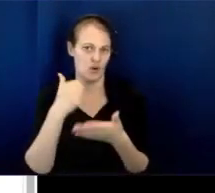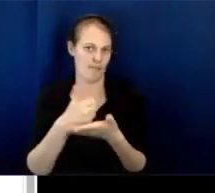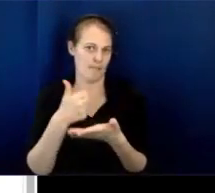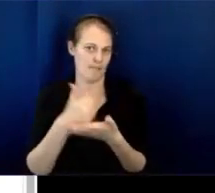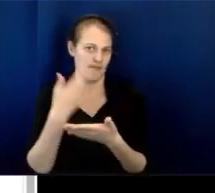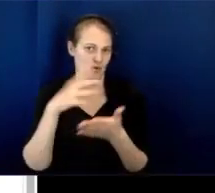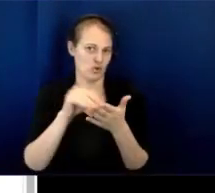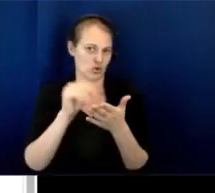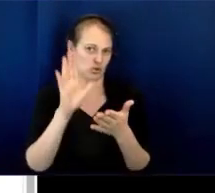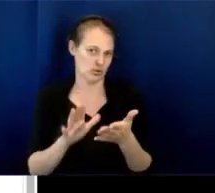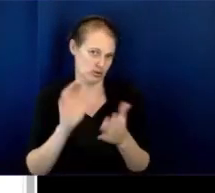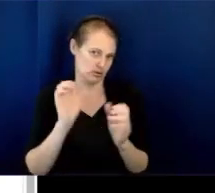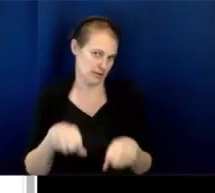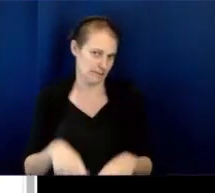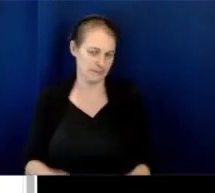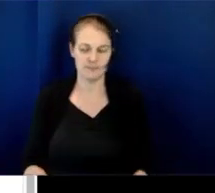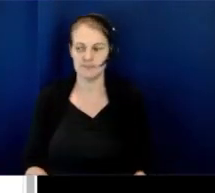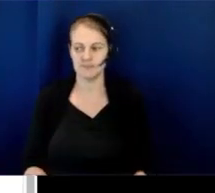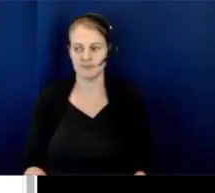for students.